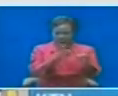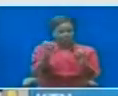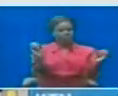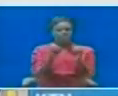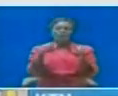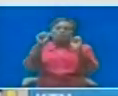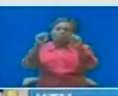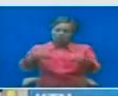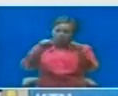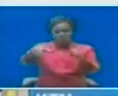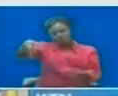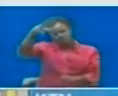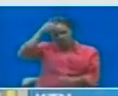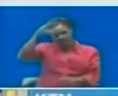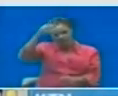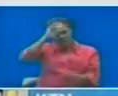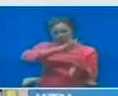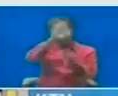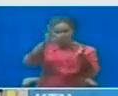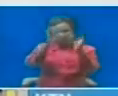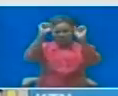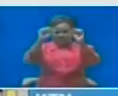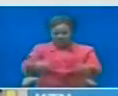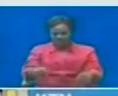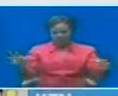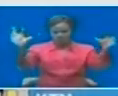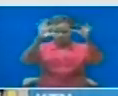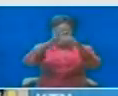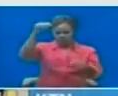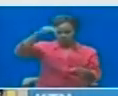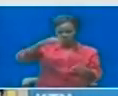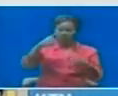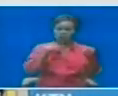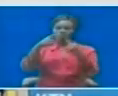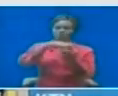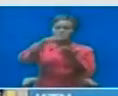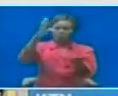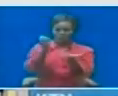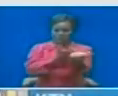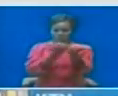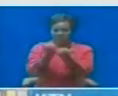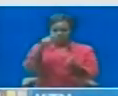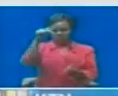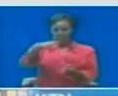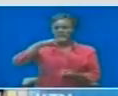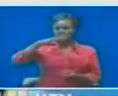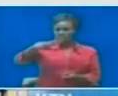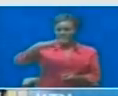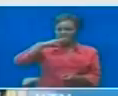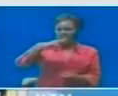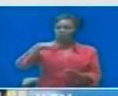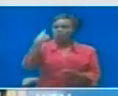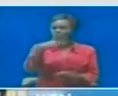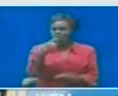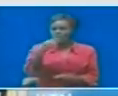it can be learned and perfected. And joining me to speak more about this business, or the business of speaking, is